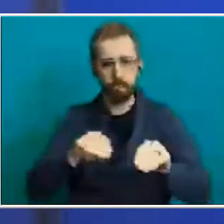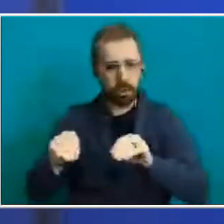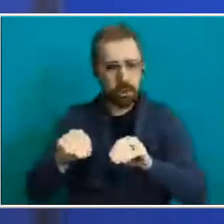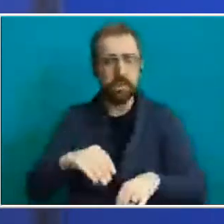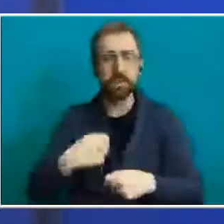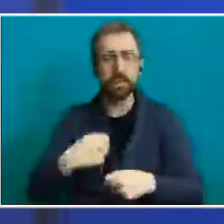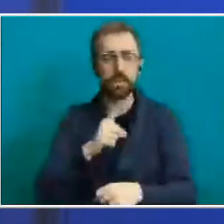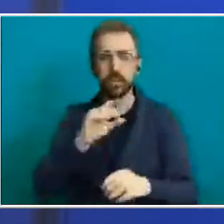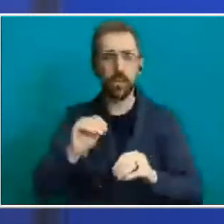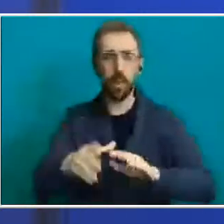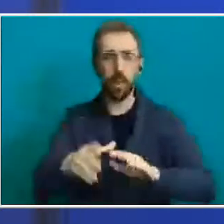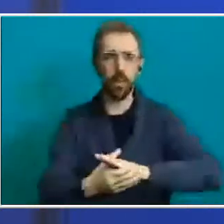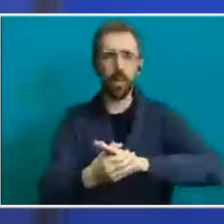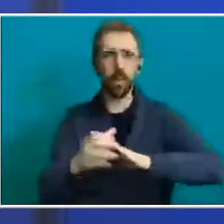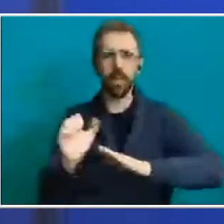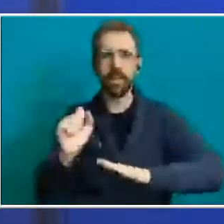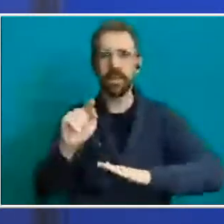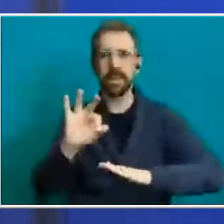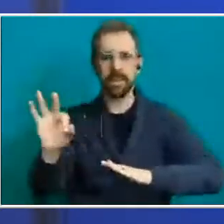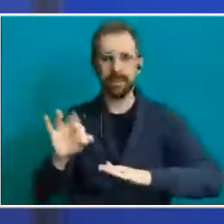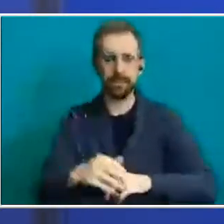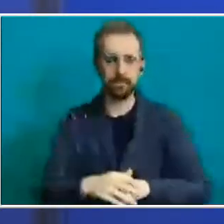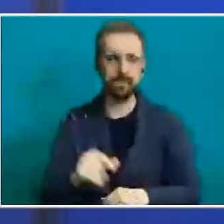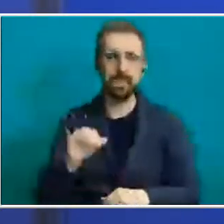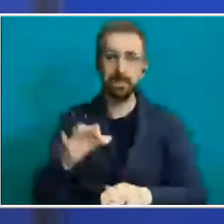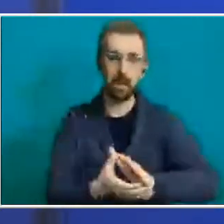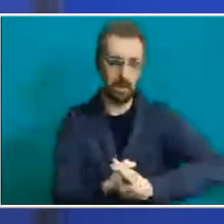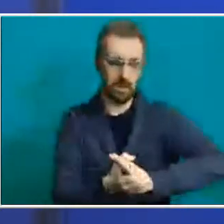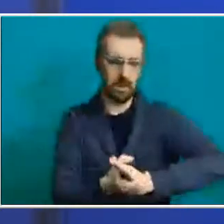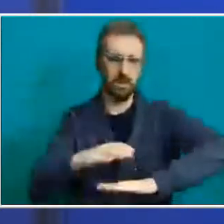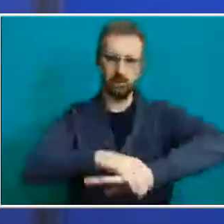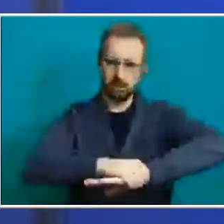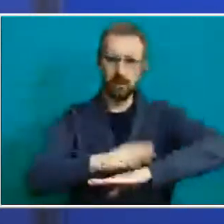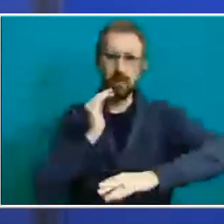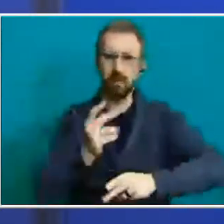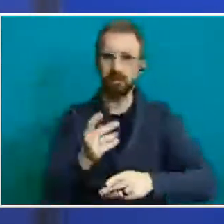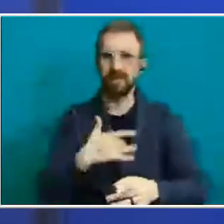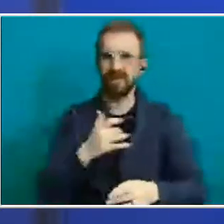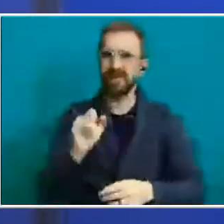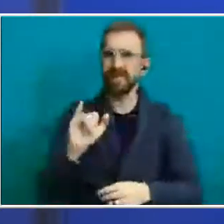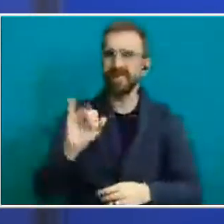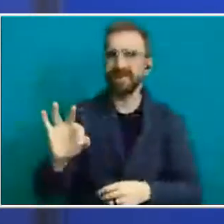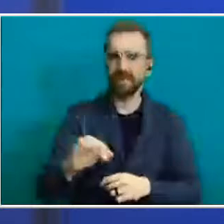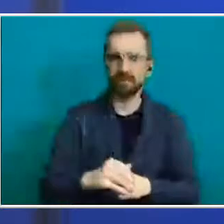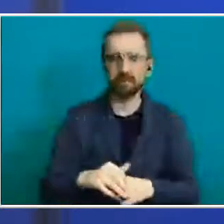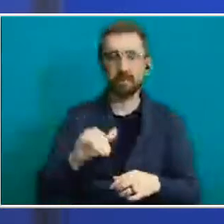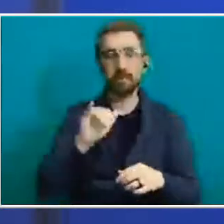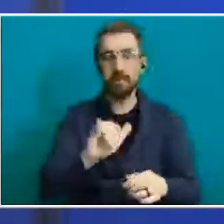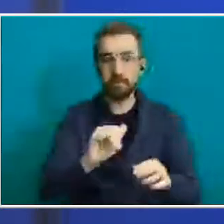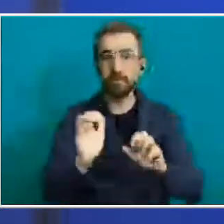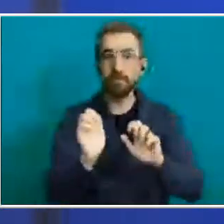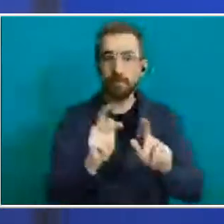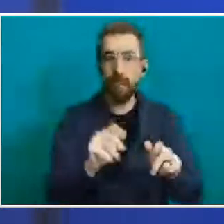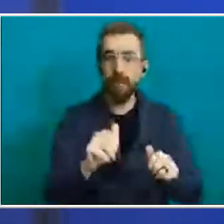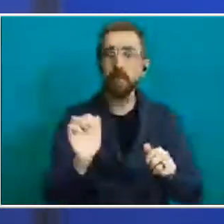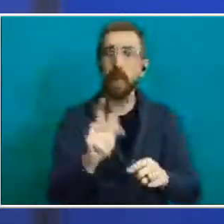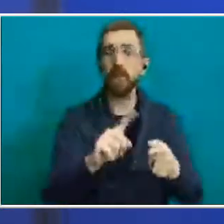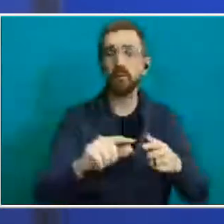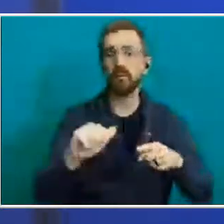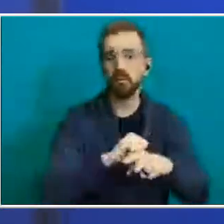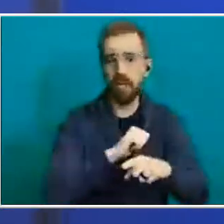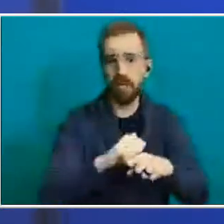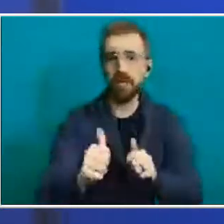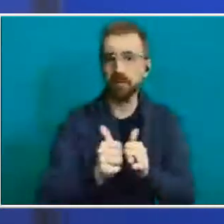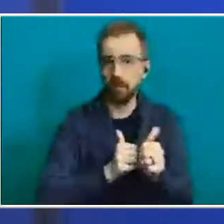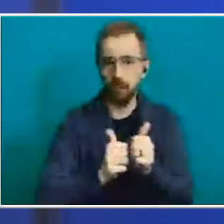pretty common when you're immobilized for so long. It also allows her to get back to sports-specific training so she can get back to sports as quickly as possible,